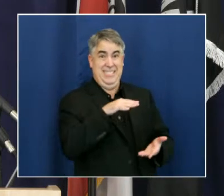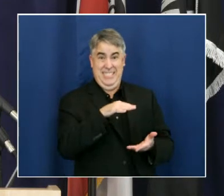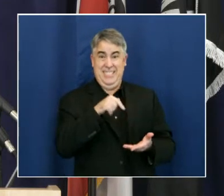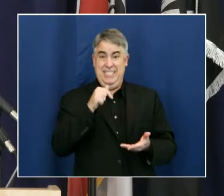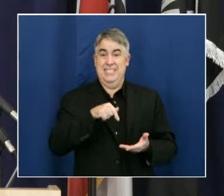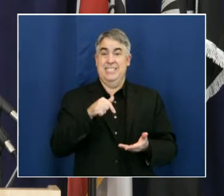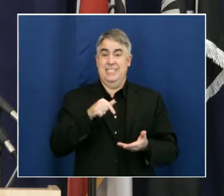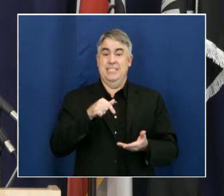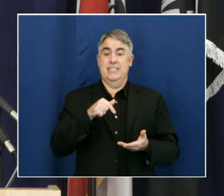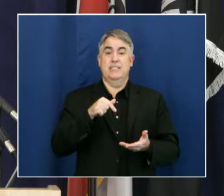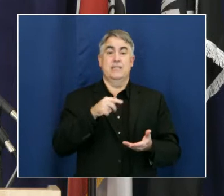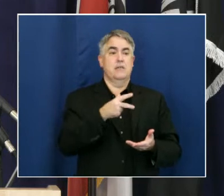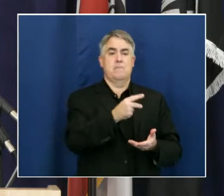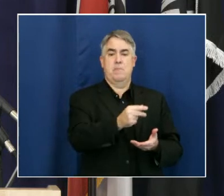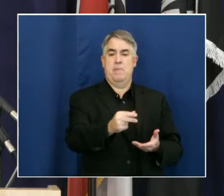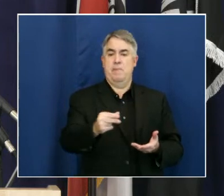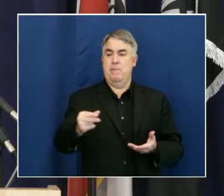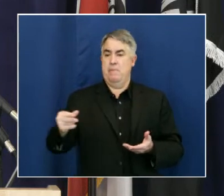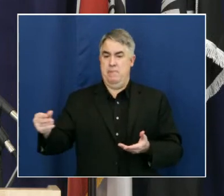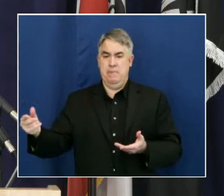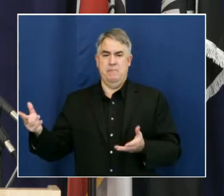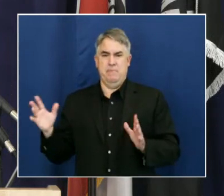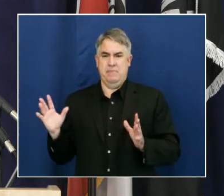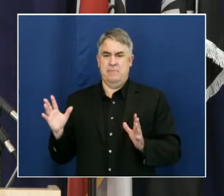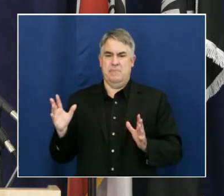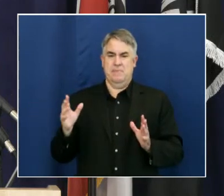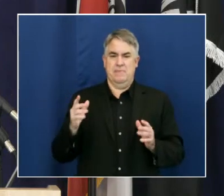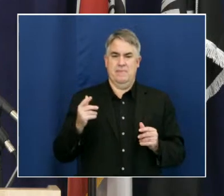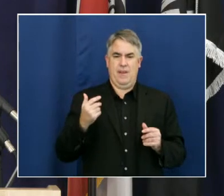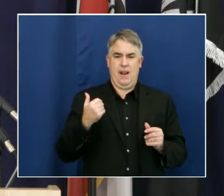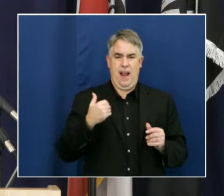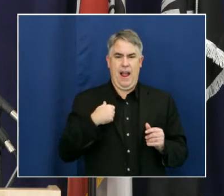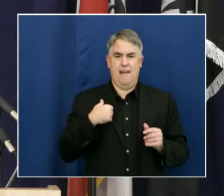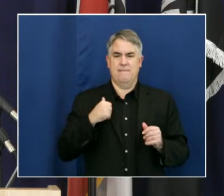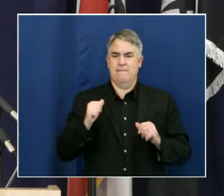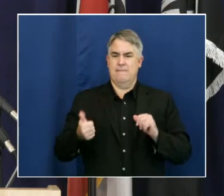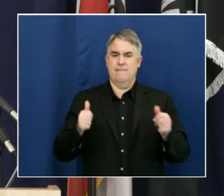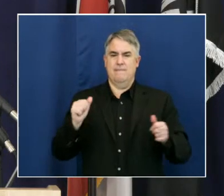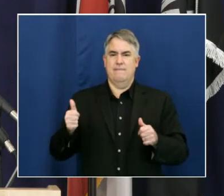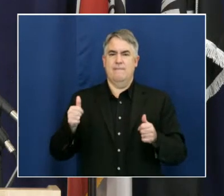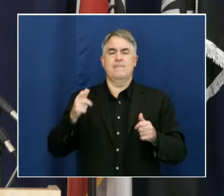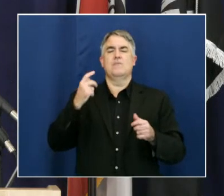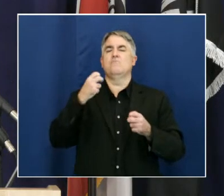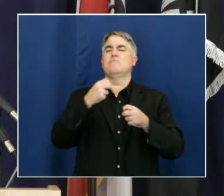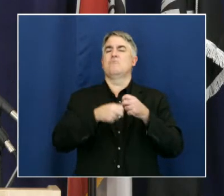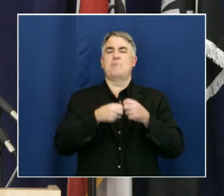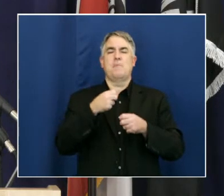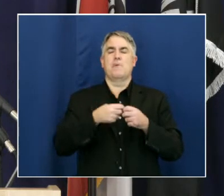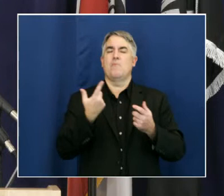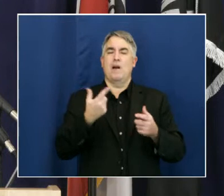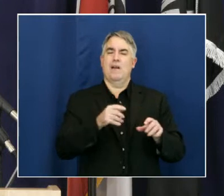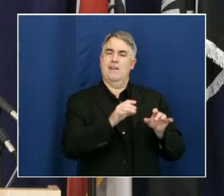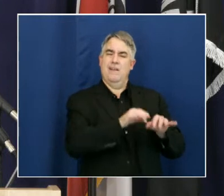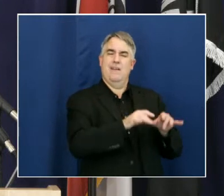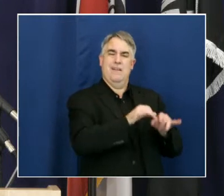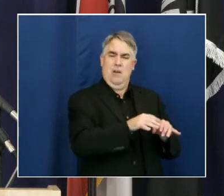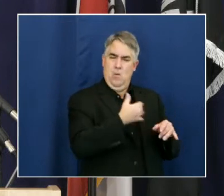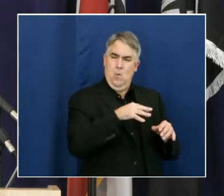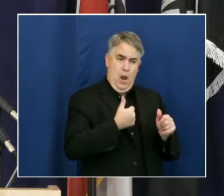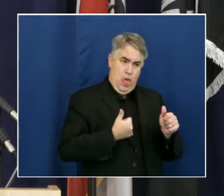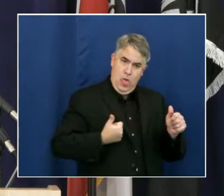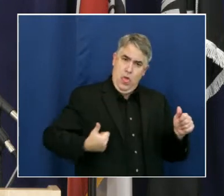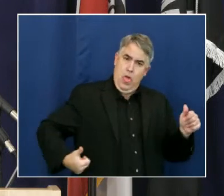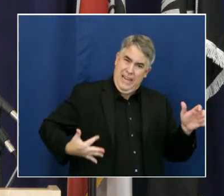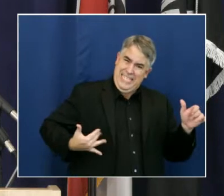is much higher than that. It just takes time for that information to be entered and the systems to catch up. But there are challenges in general as